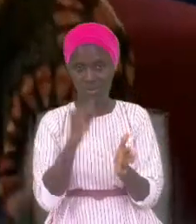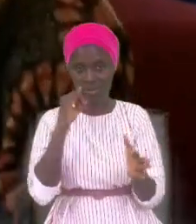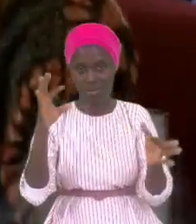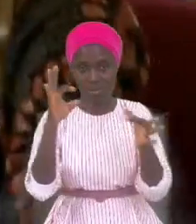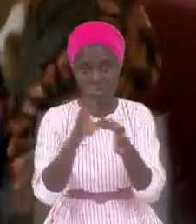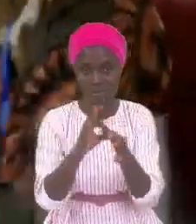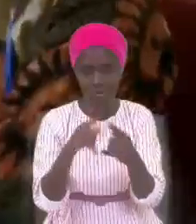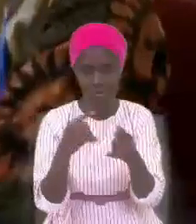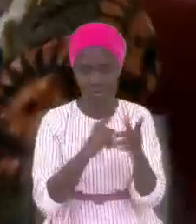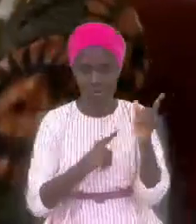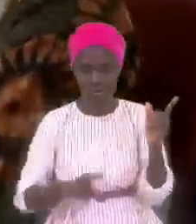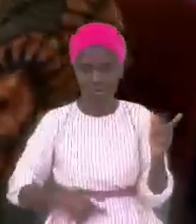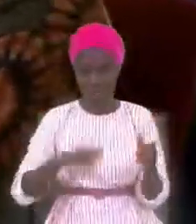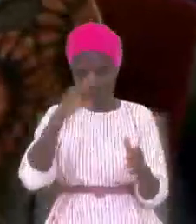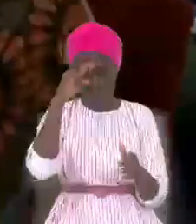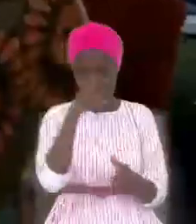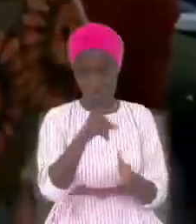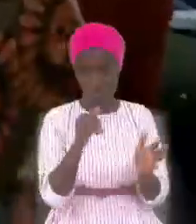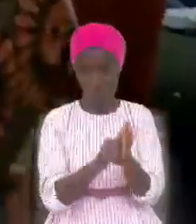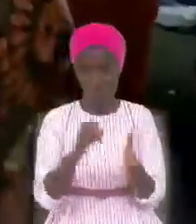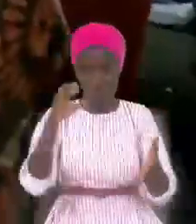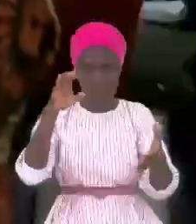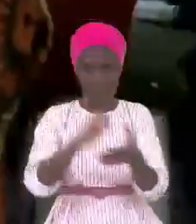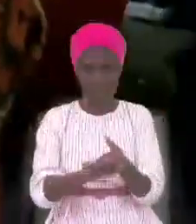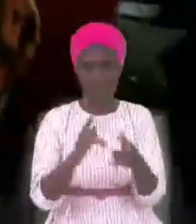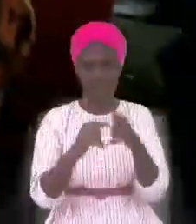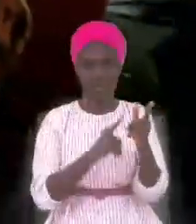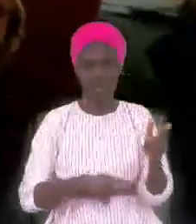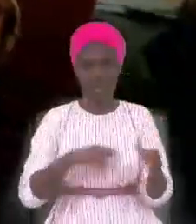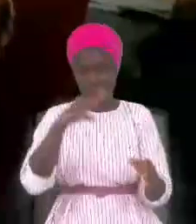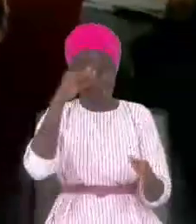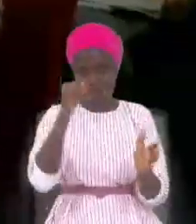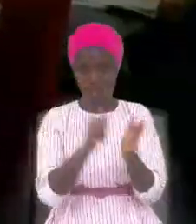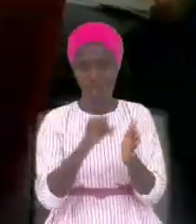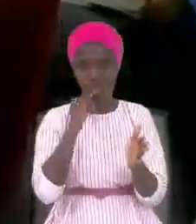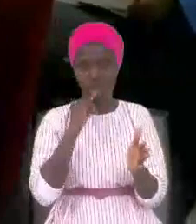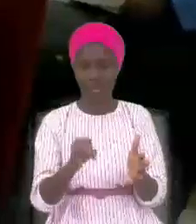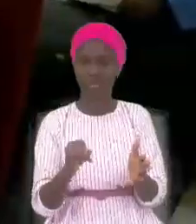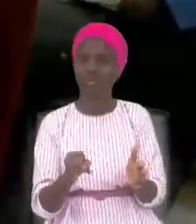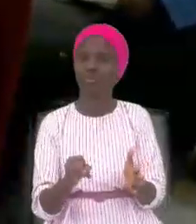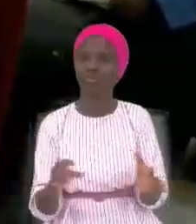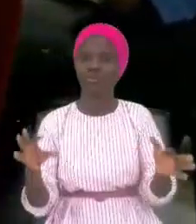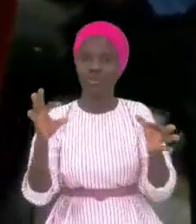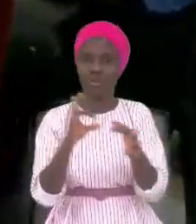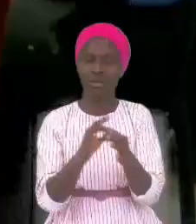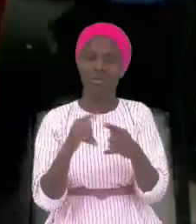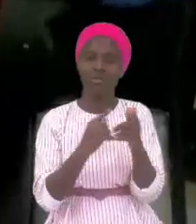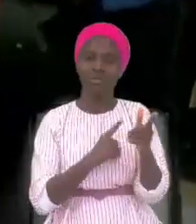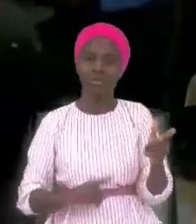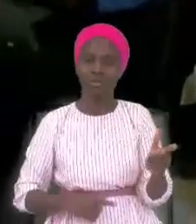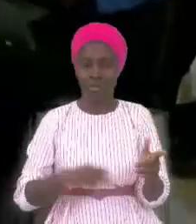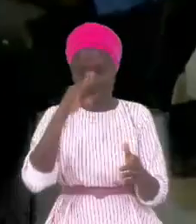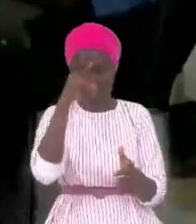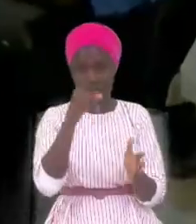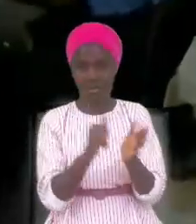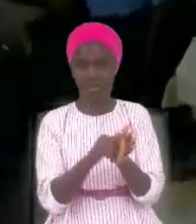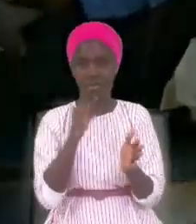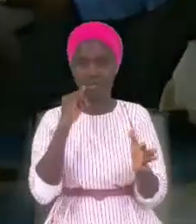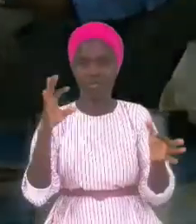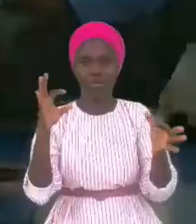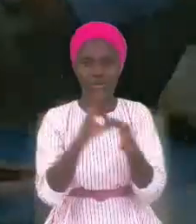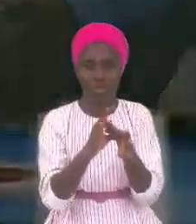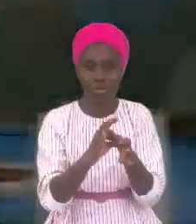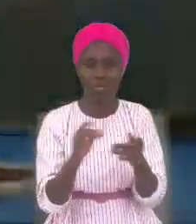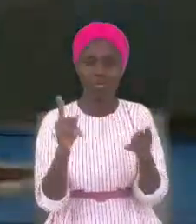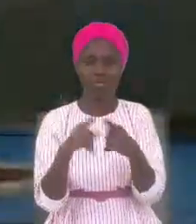that is married unto the Lord, he that is reconciled unto the Lord, he that is so glued to the Lord, joined to the